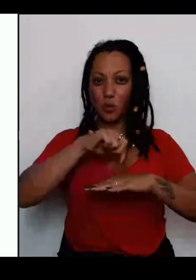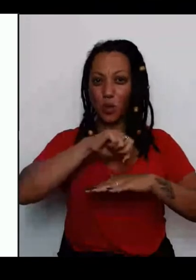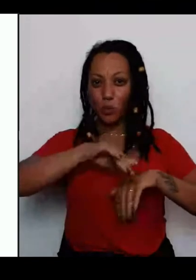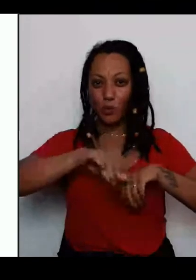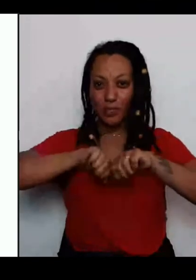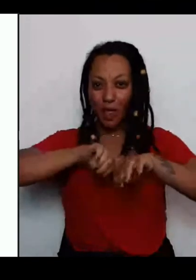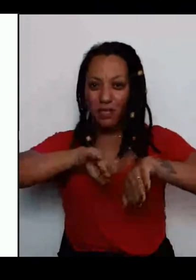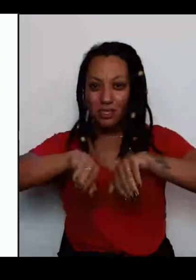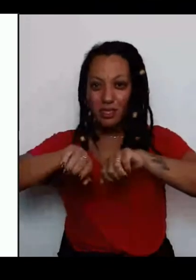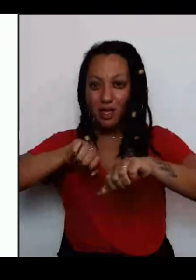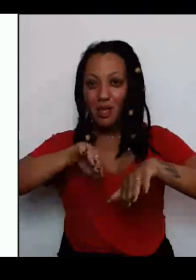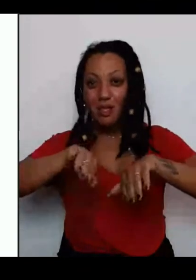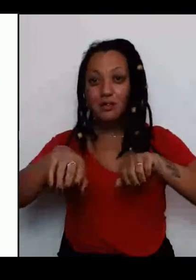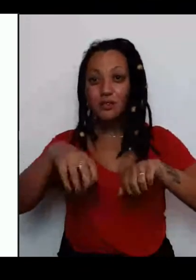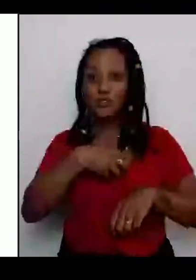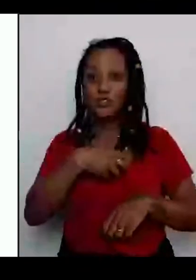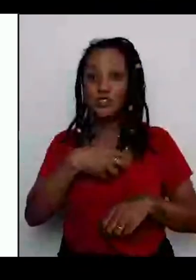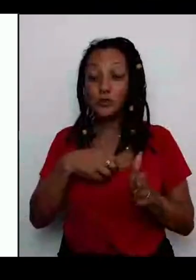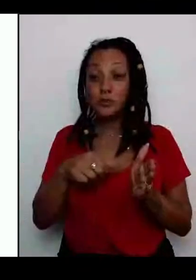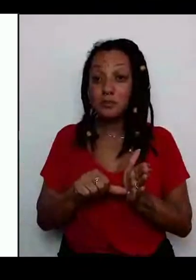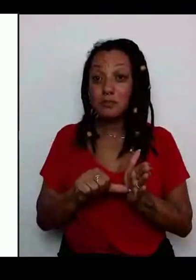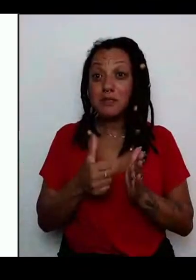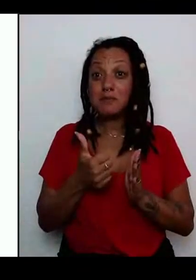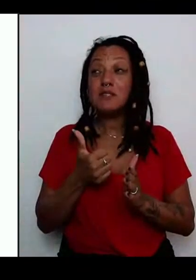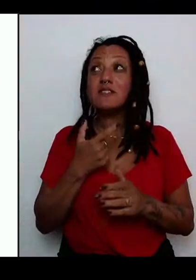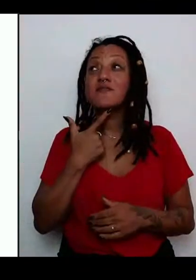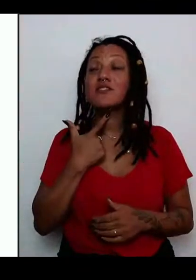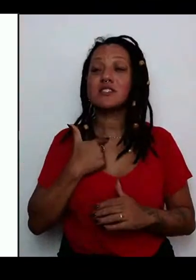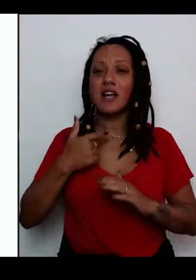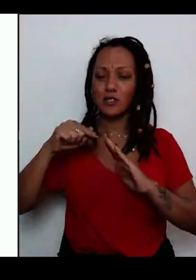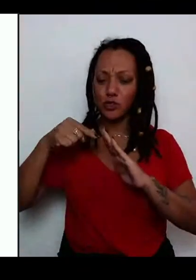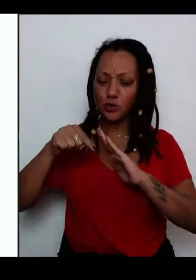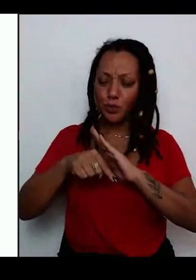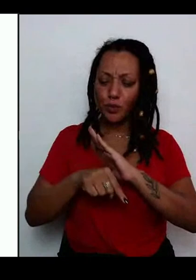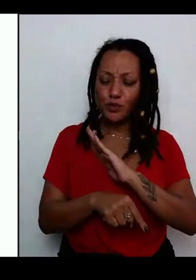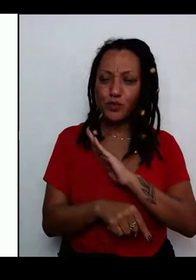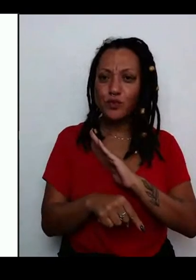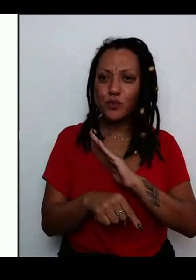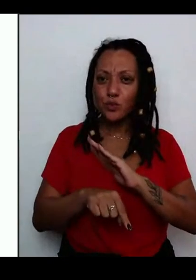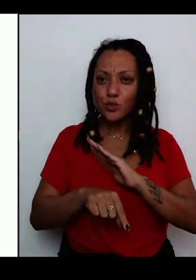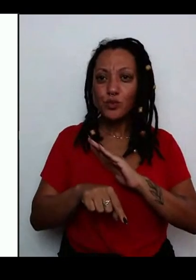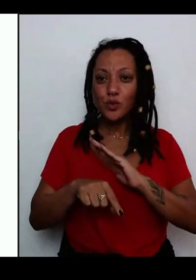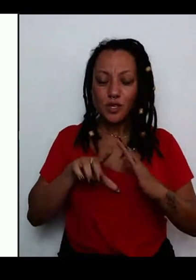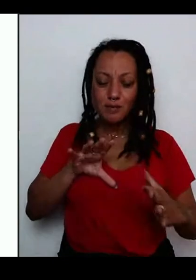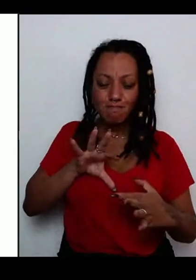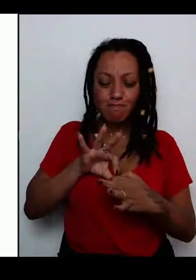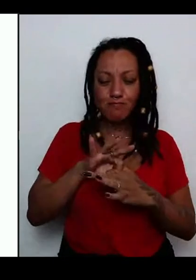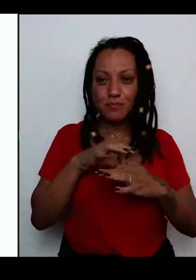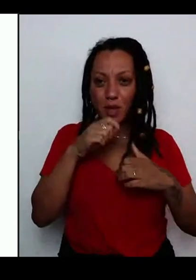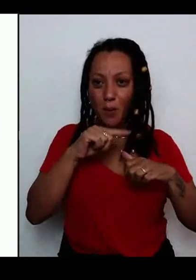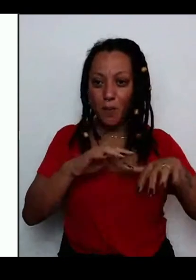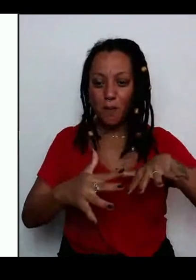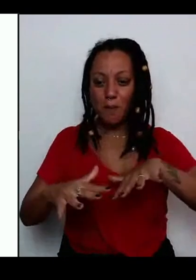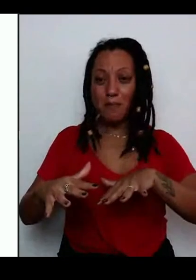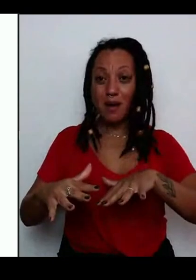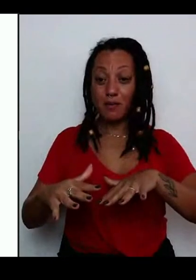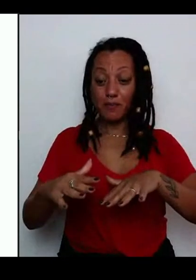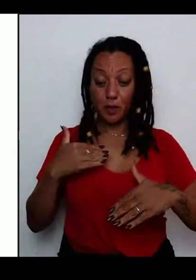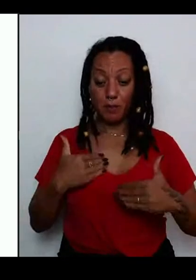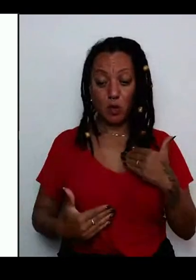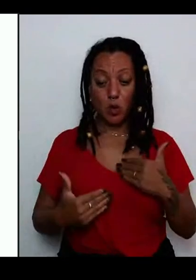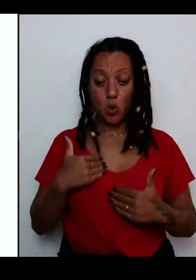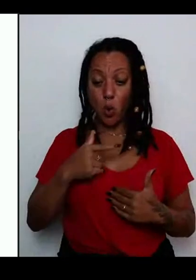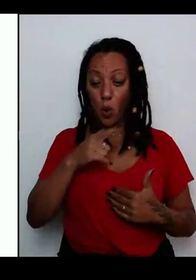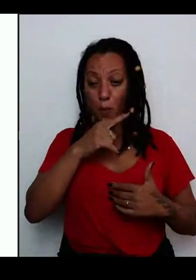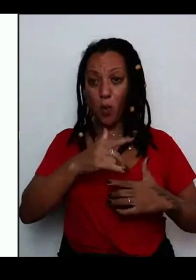by it and one with it and as my body was touched by its Waters and I'm showing here a slide by anduki Jordan um